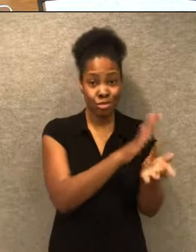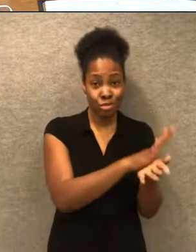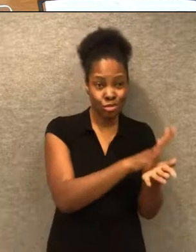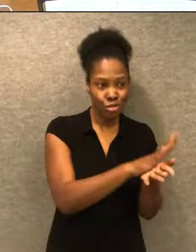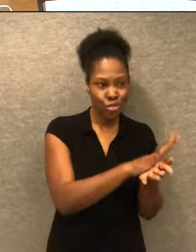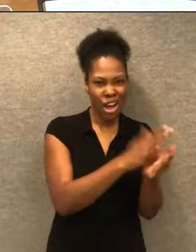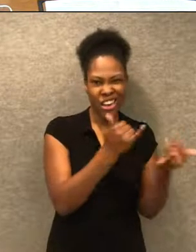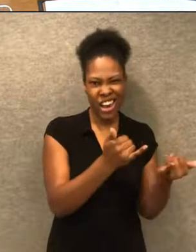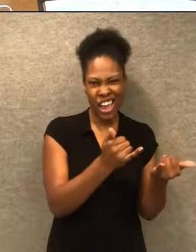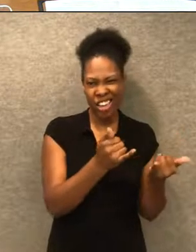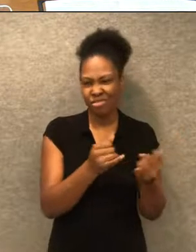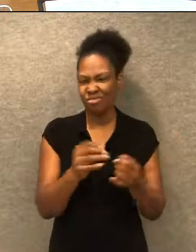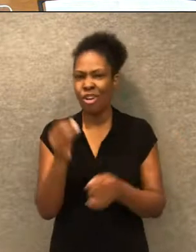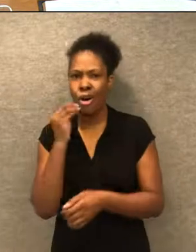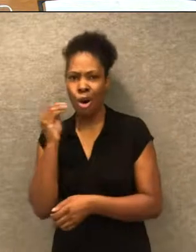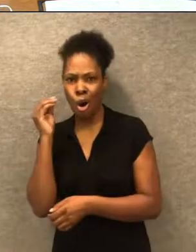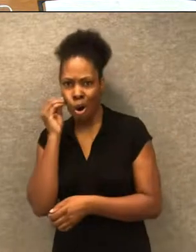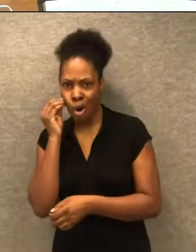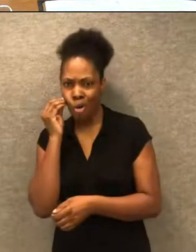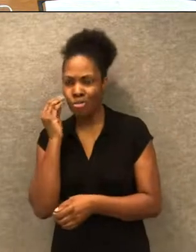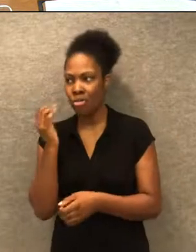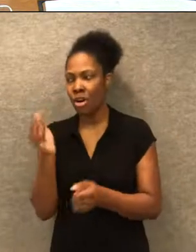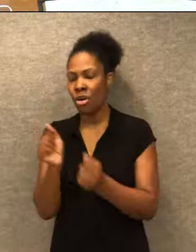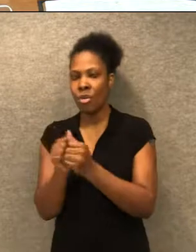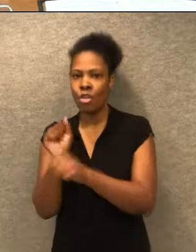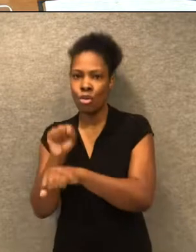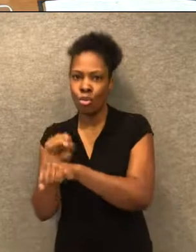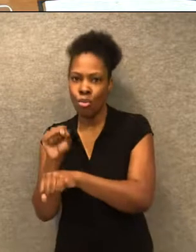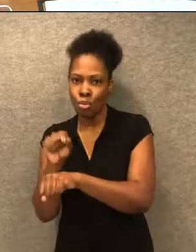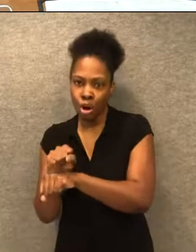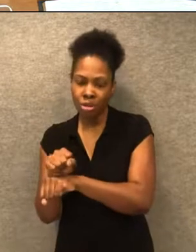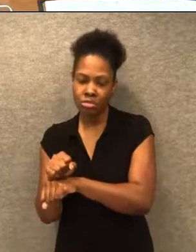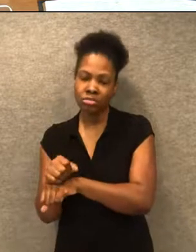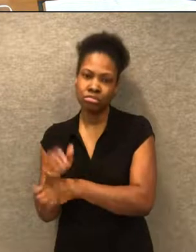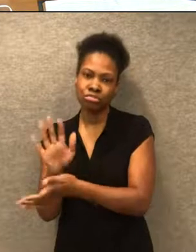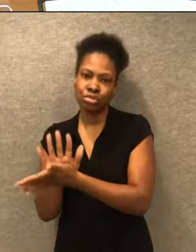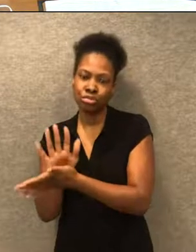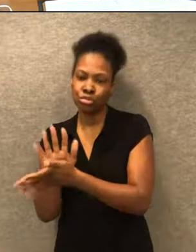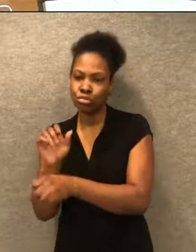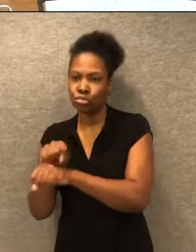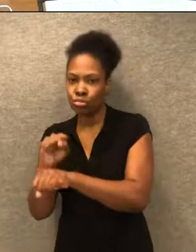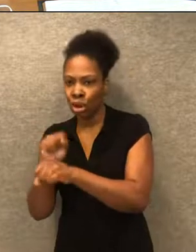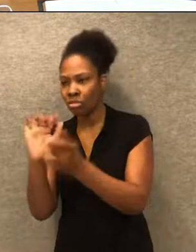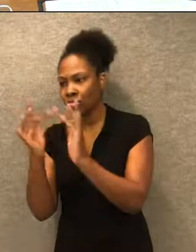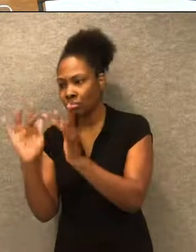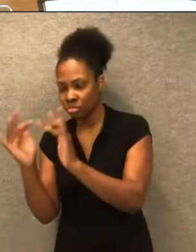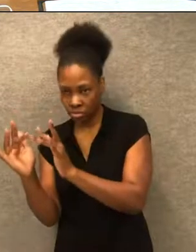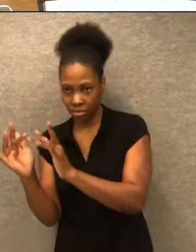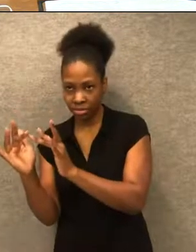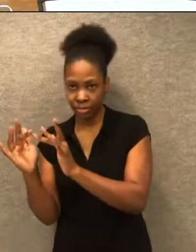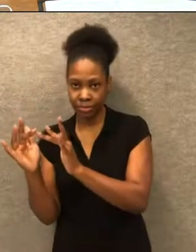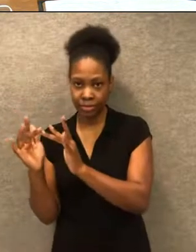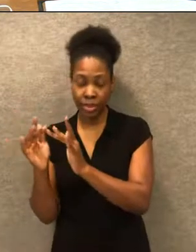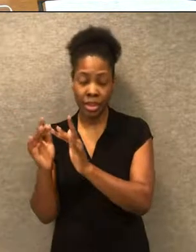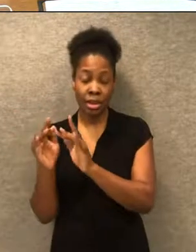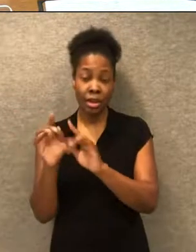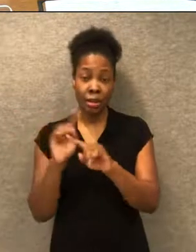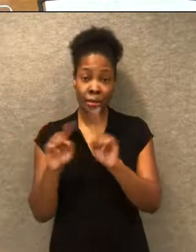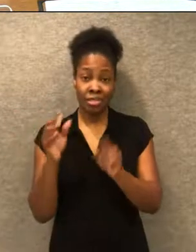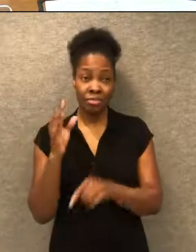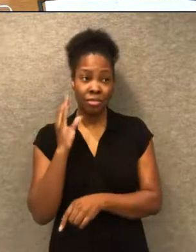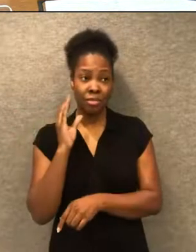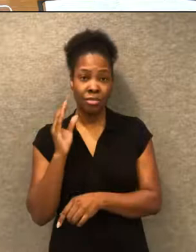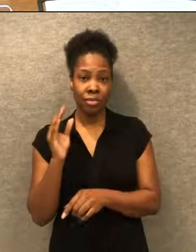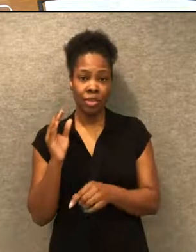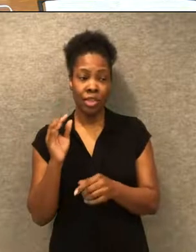home, right, and doing homework and doing their assignments online, but also the experience that they didn't have an